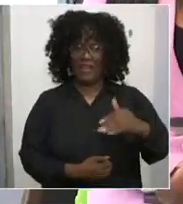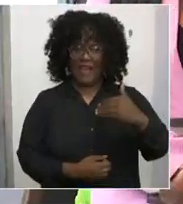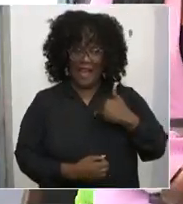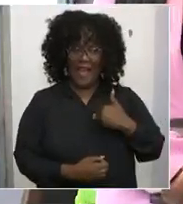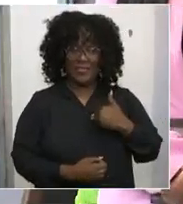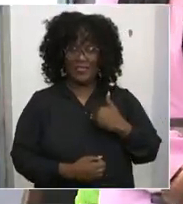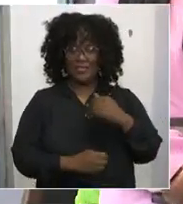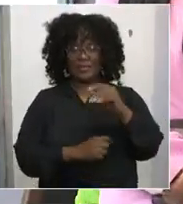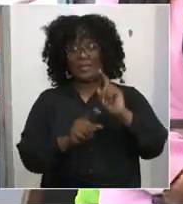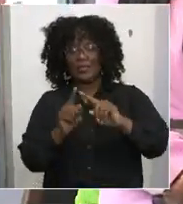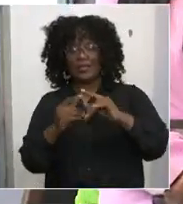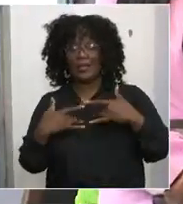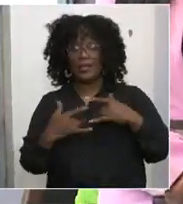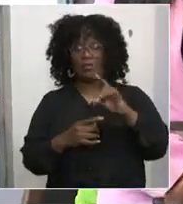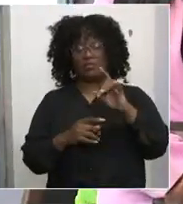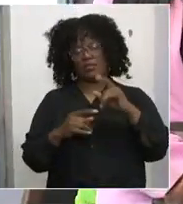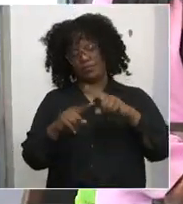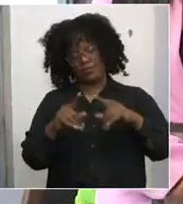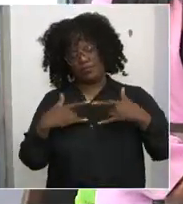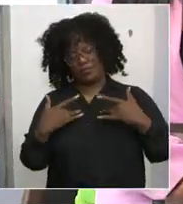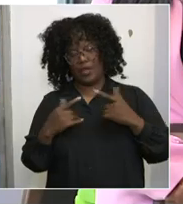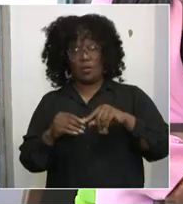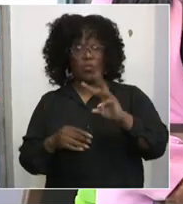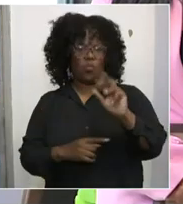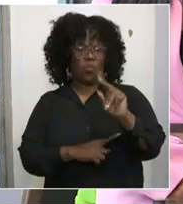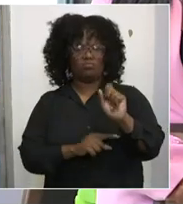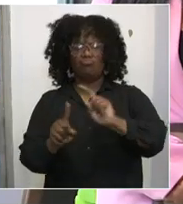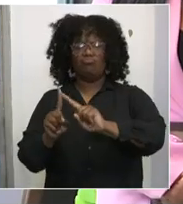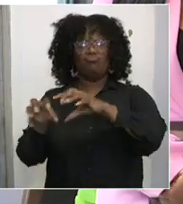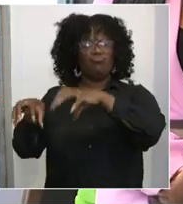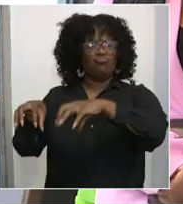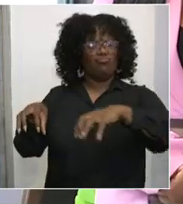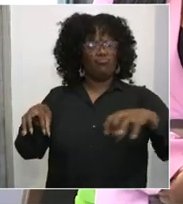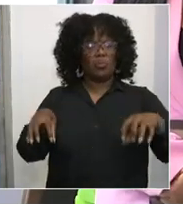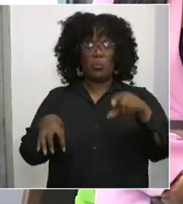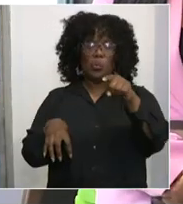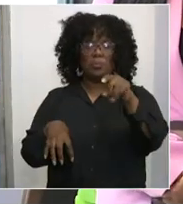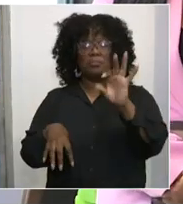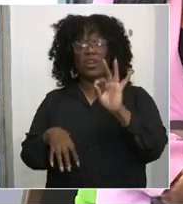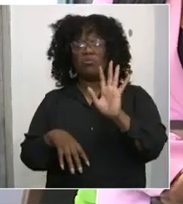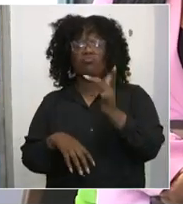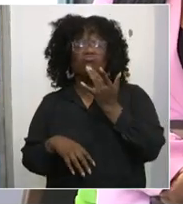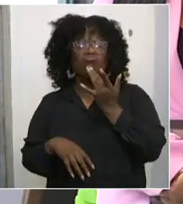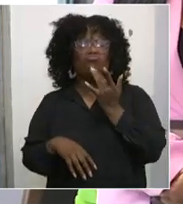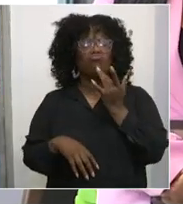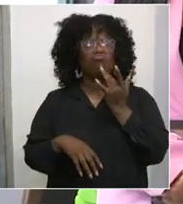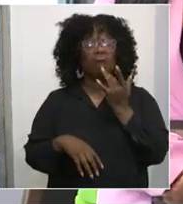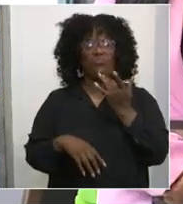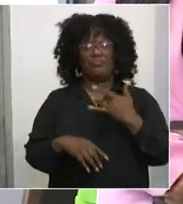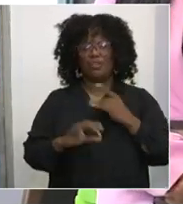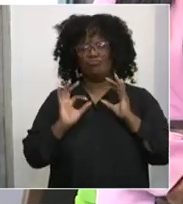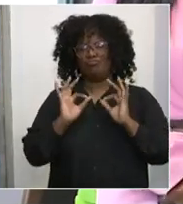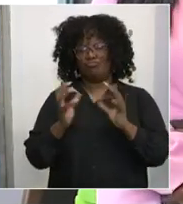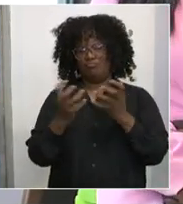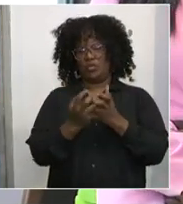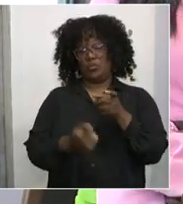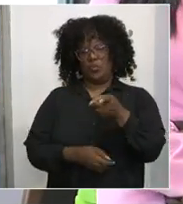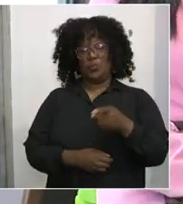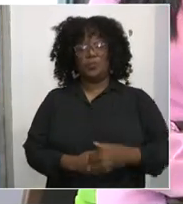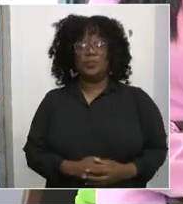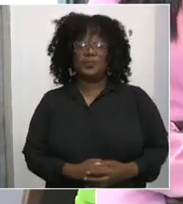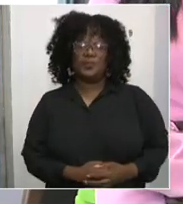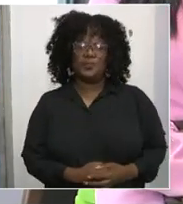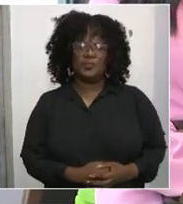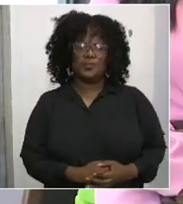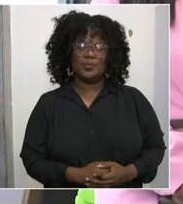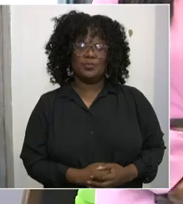wards. And so people can find the event or venue that you like. And